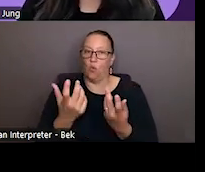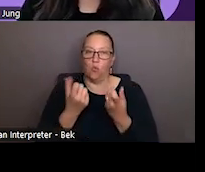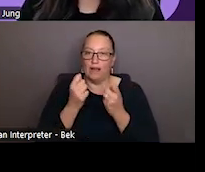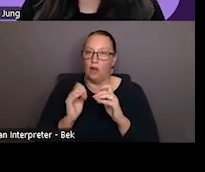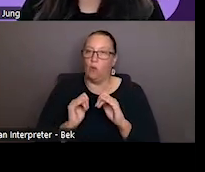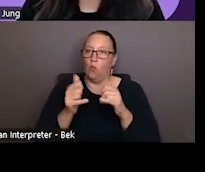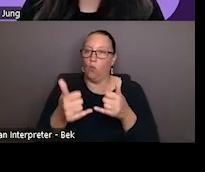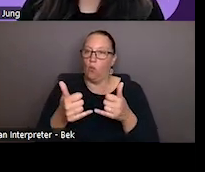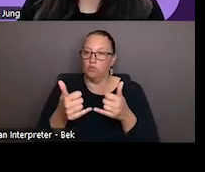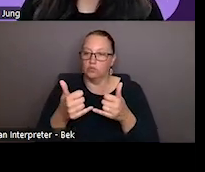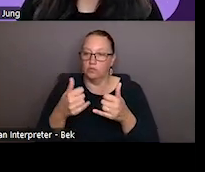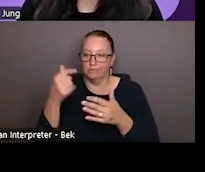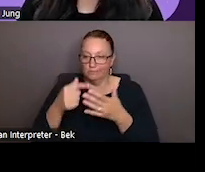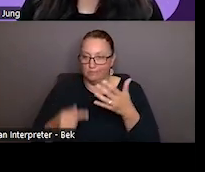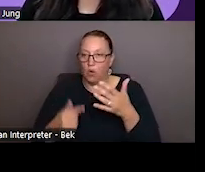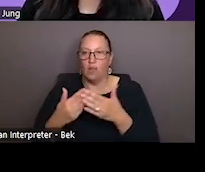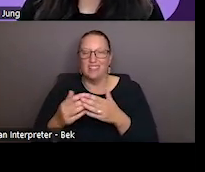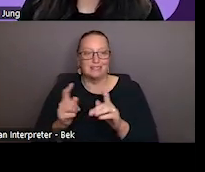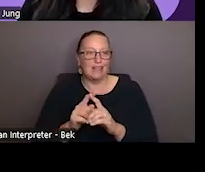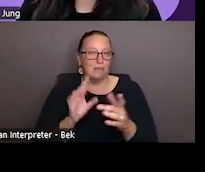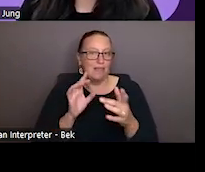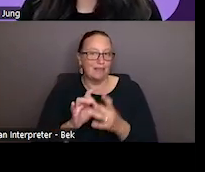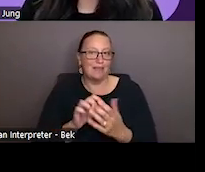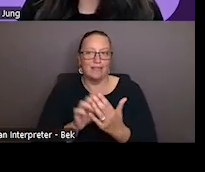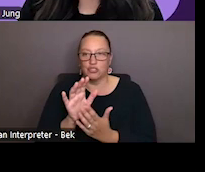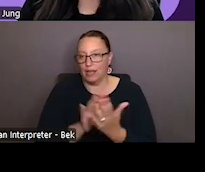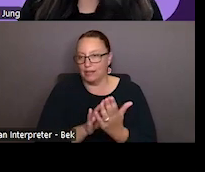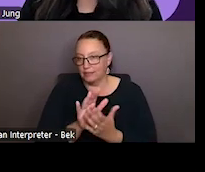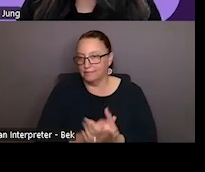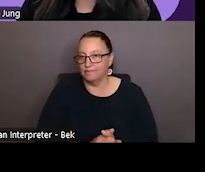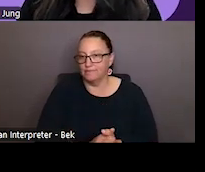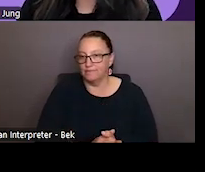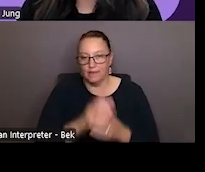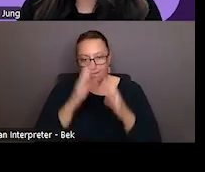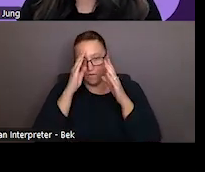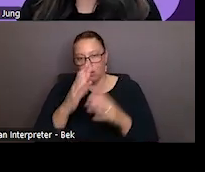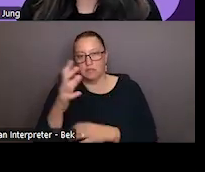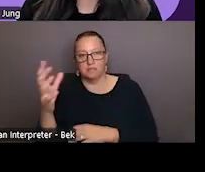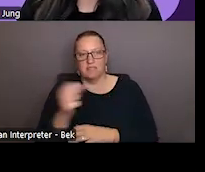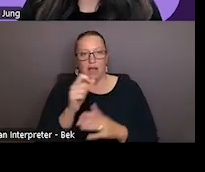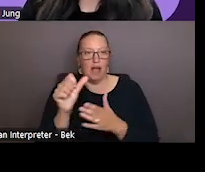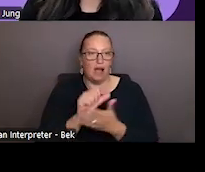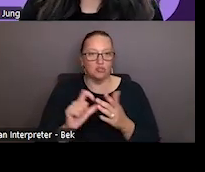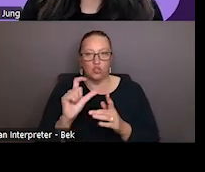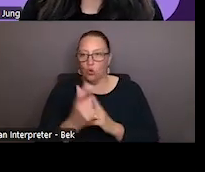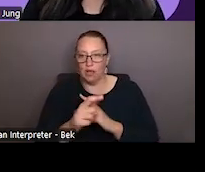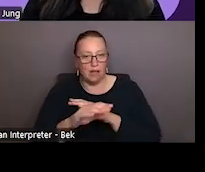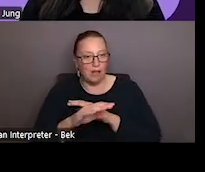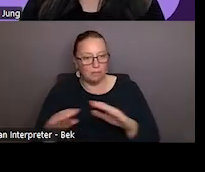And lastly, the focus must be on arts and culture, not tech, film, TV, or